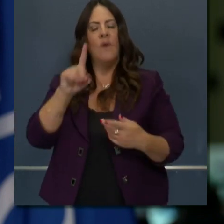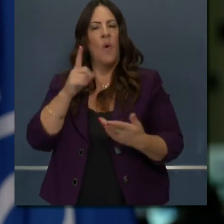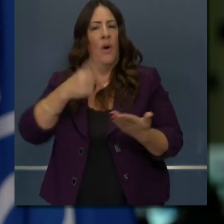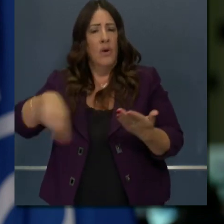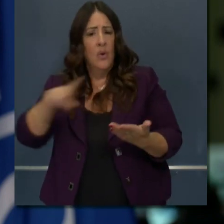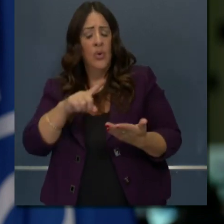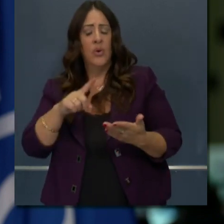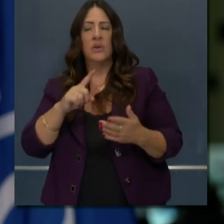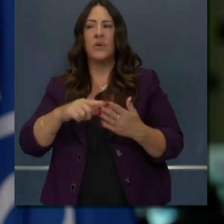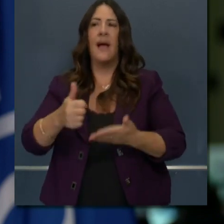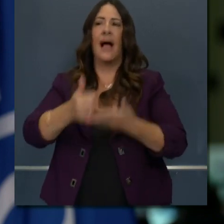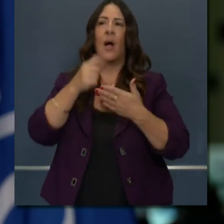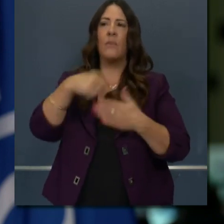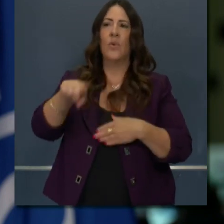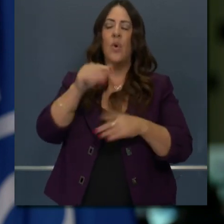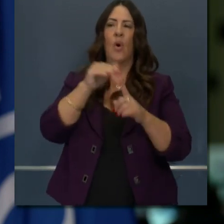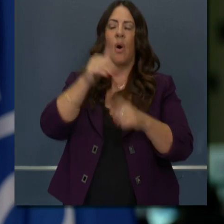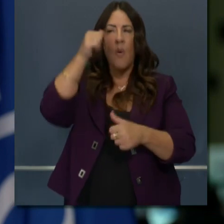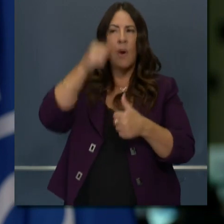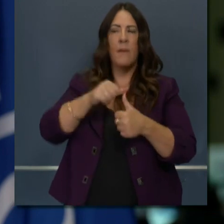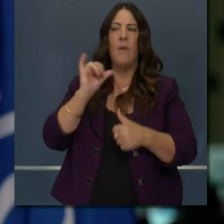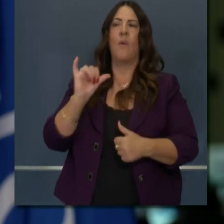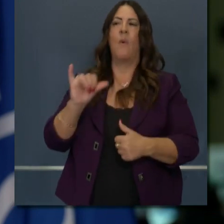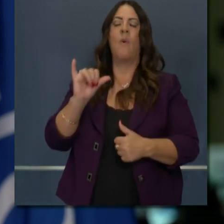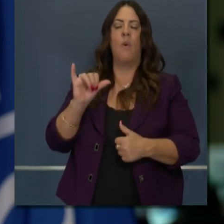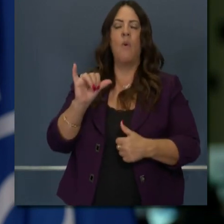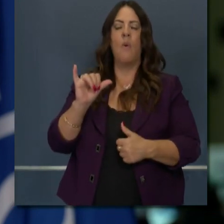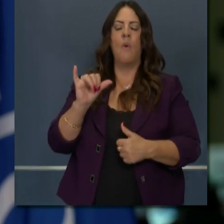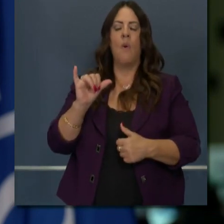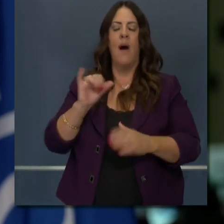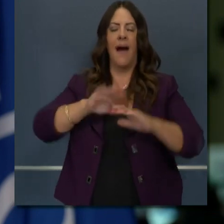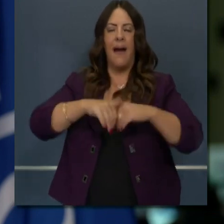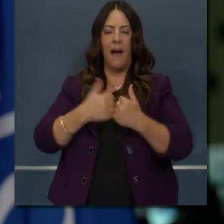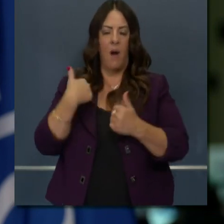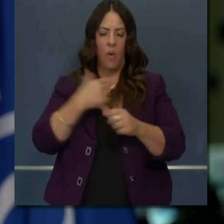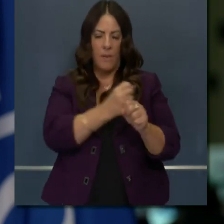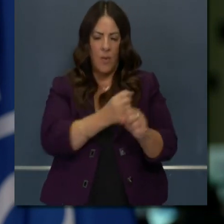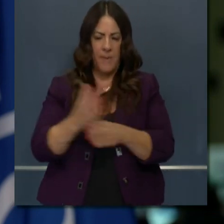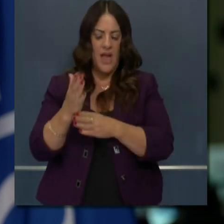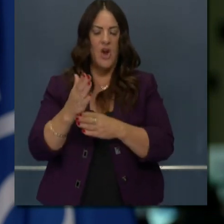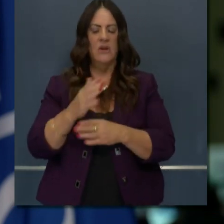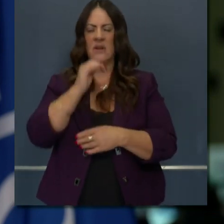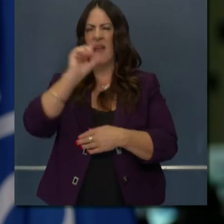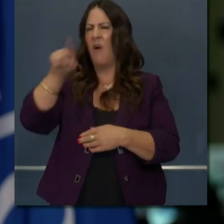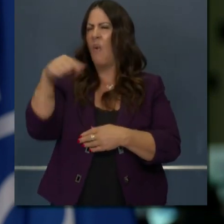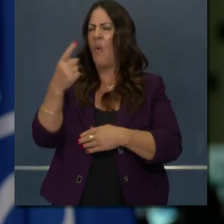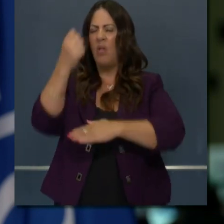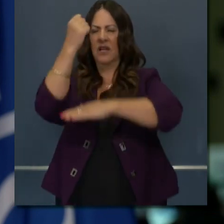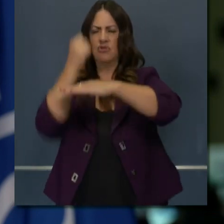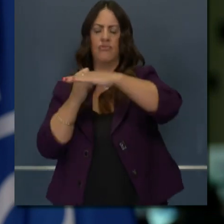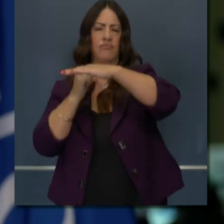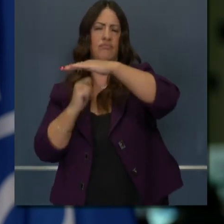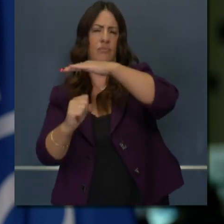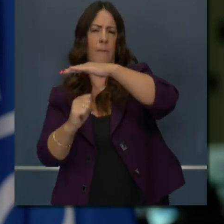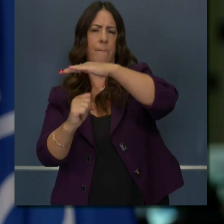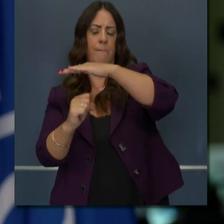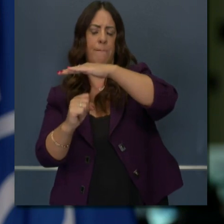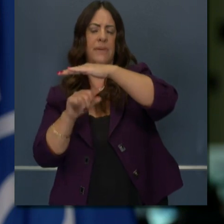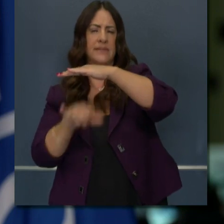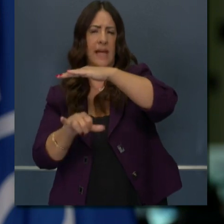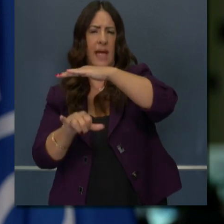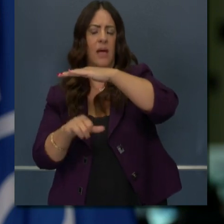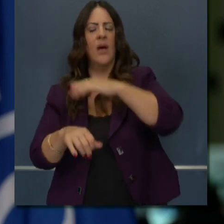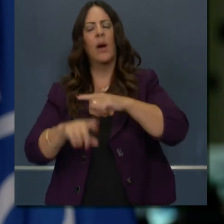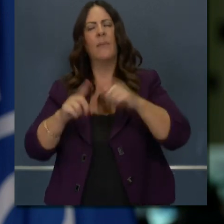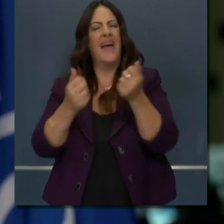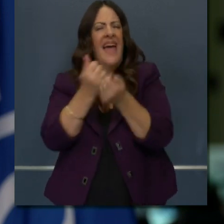keep that reminder about earthquake preparedness, not just the drill itself, drop, cover, and hold on, but all the things that you think about related to earthquake